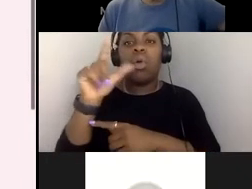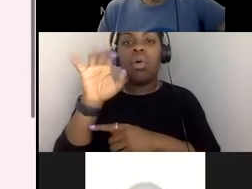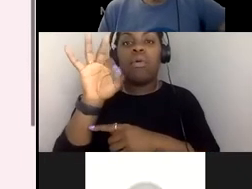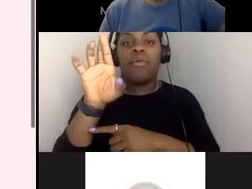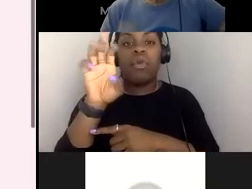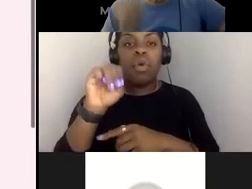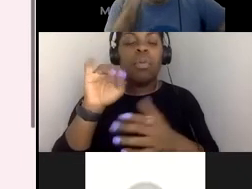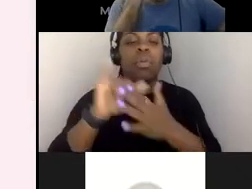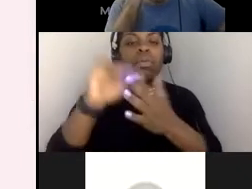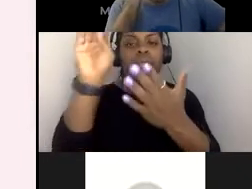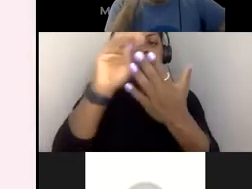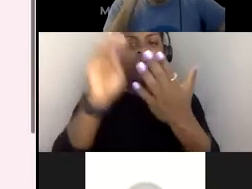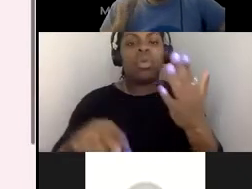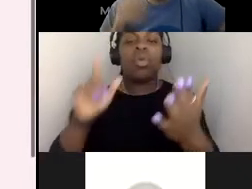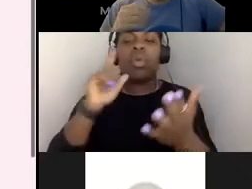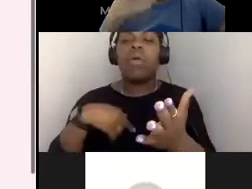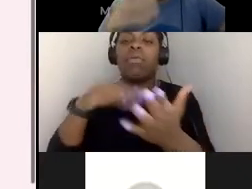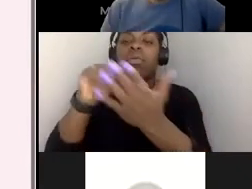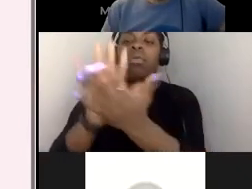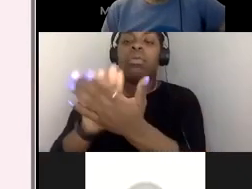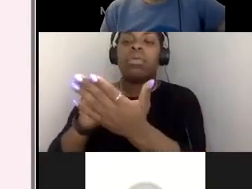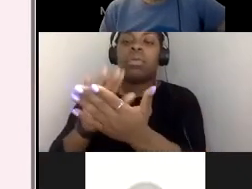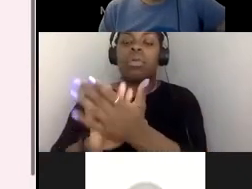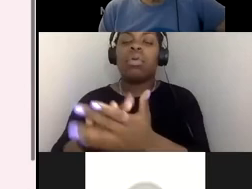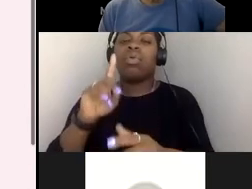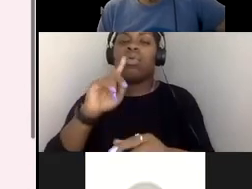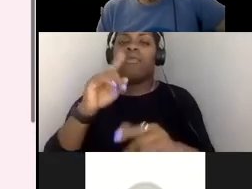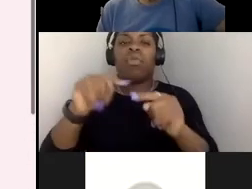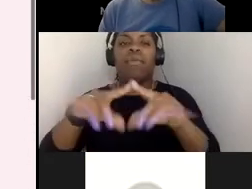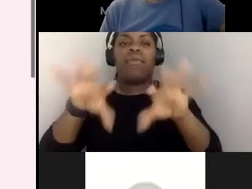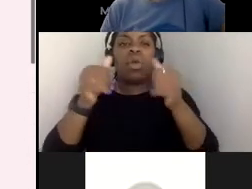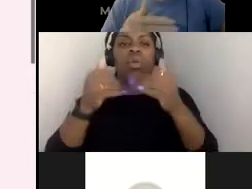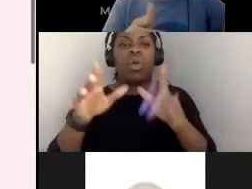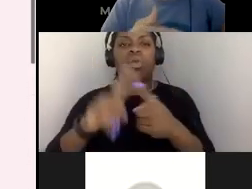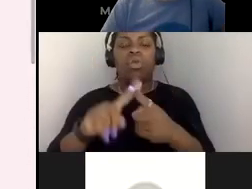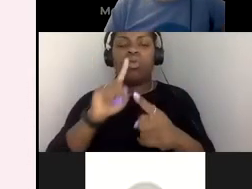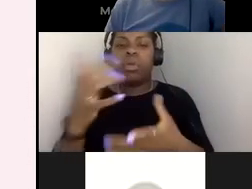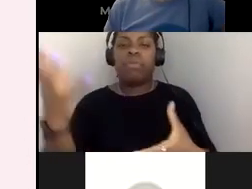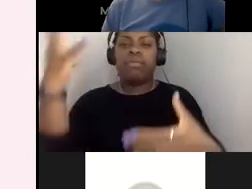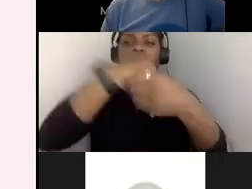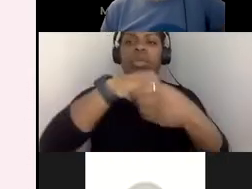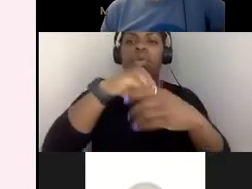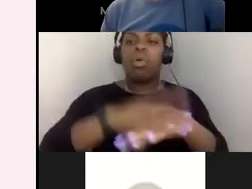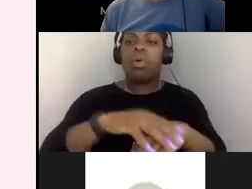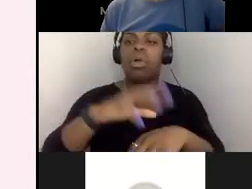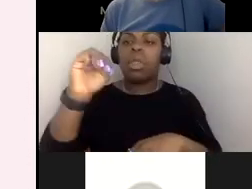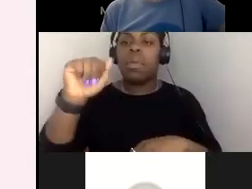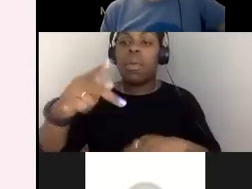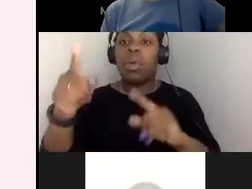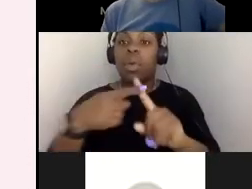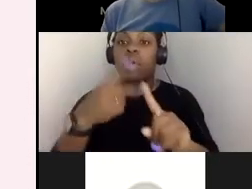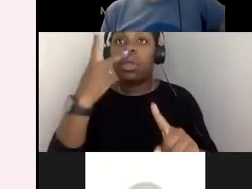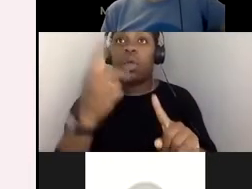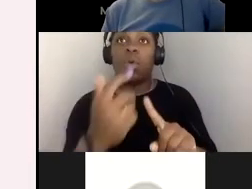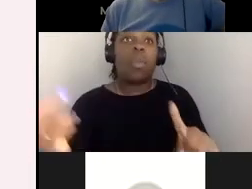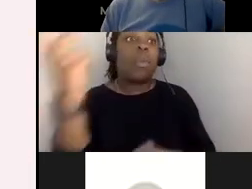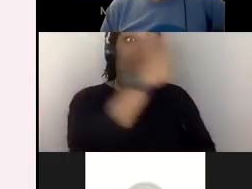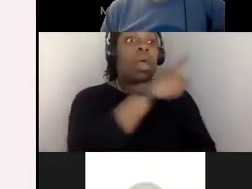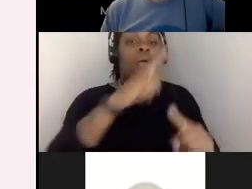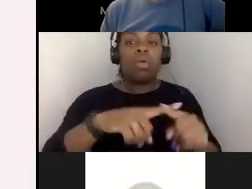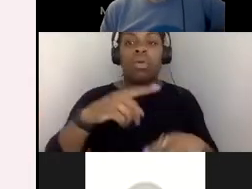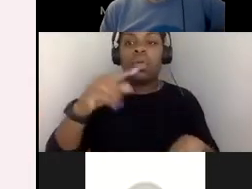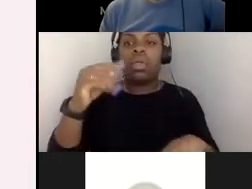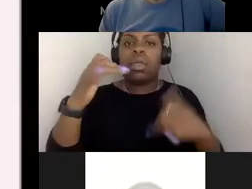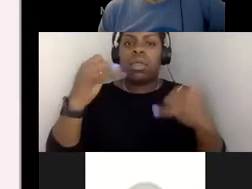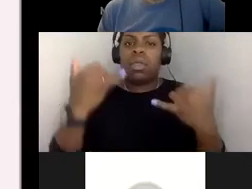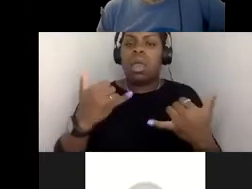will then record that data and find a way to capture it on our map. And you'll see when we go back to the map now how